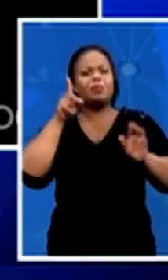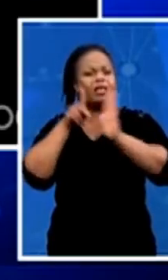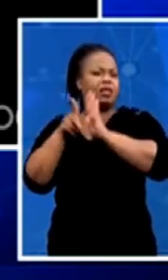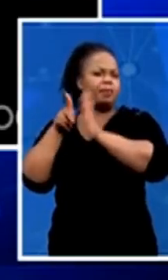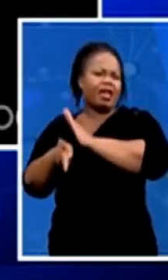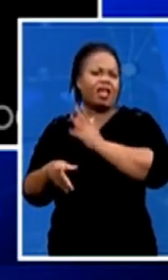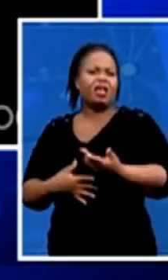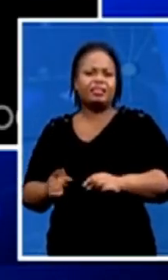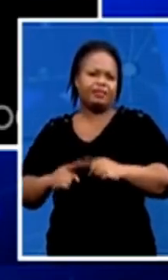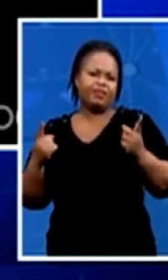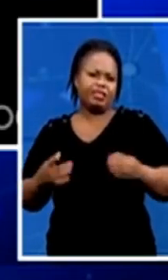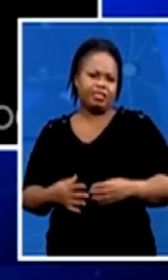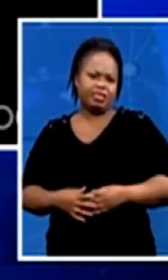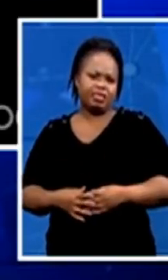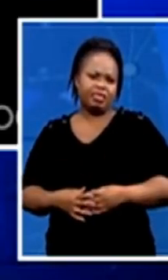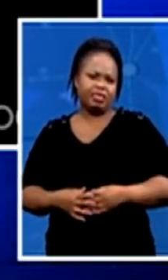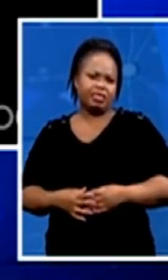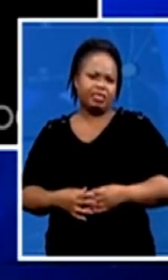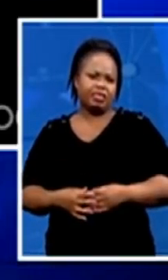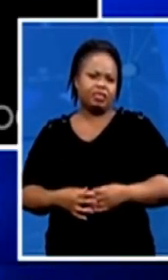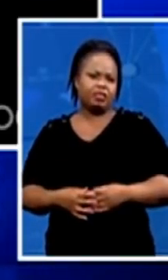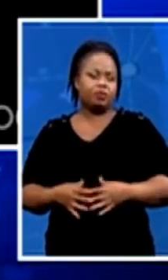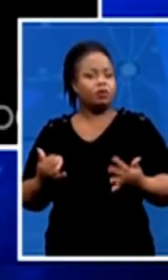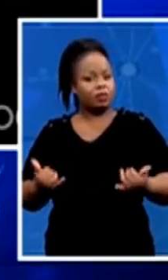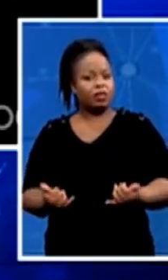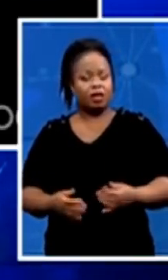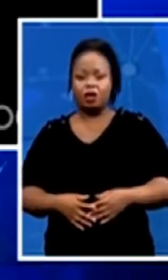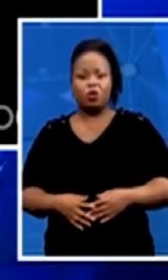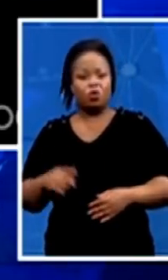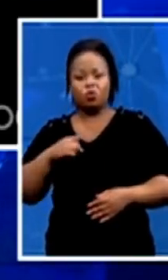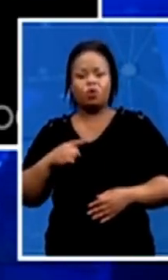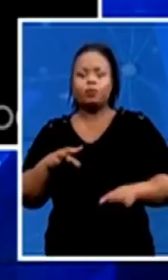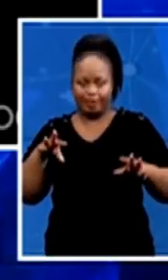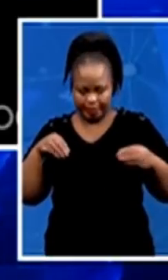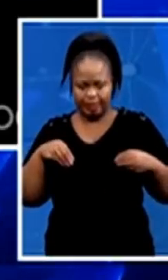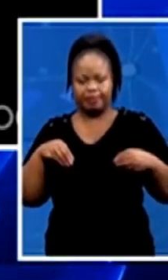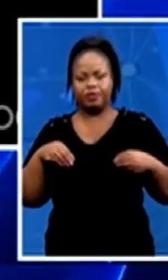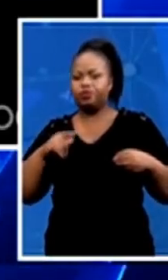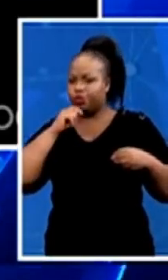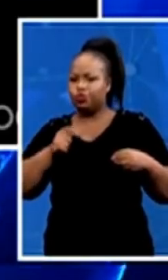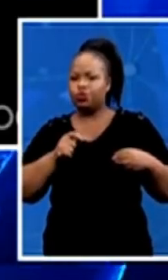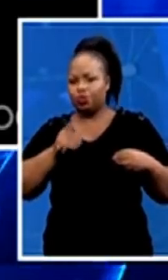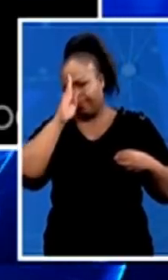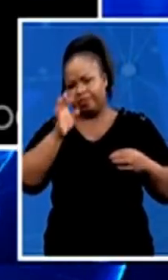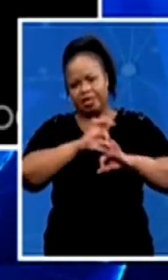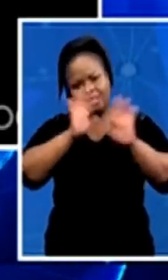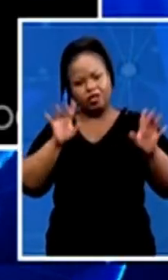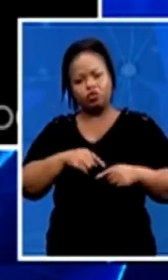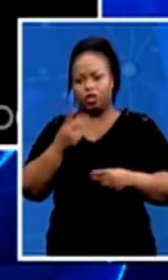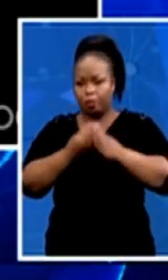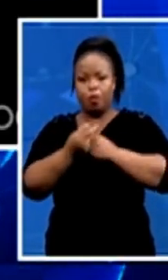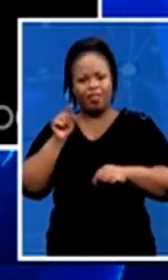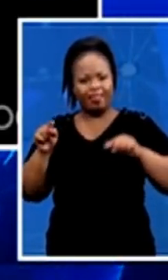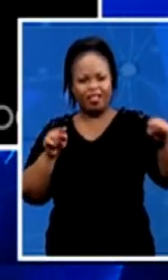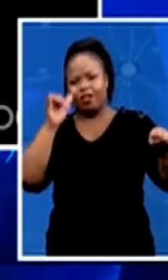we accept without qualification that two crimes. But are they crimes? Yes. And if they are